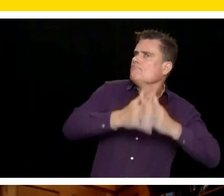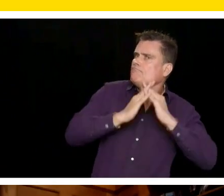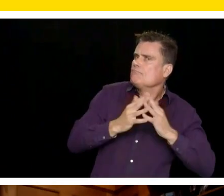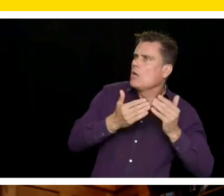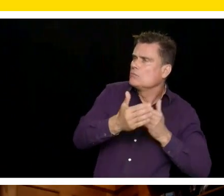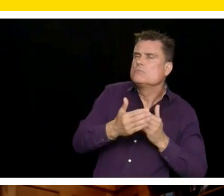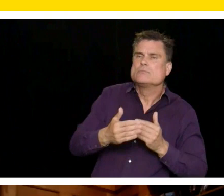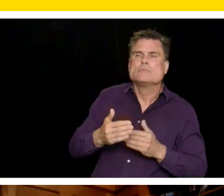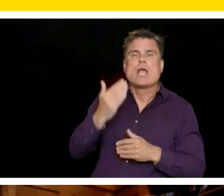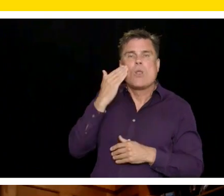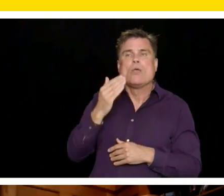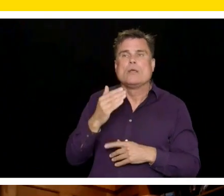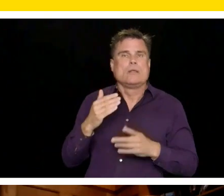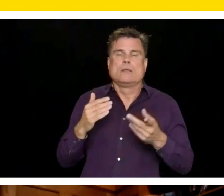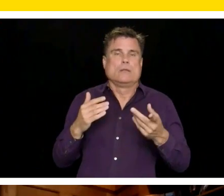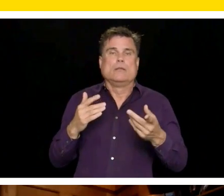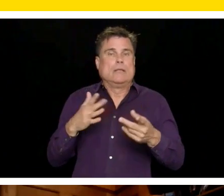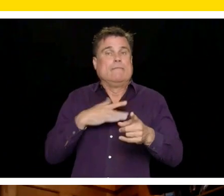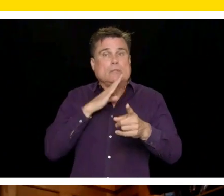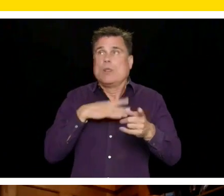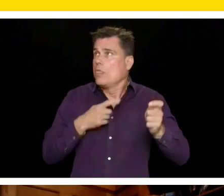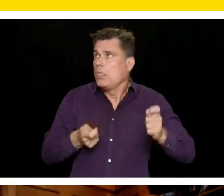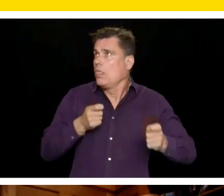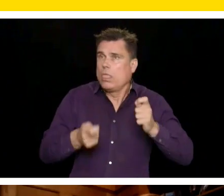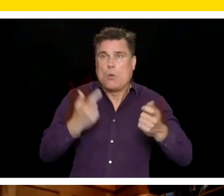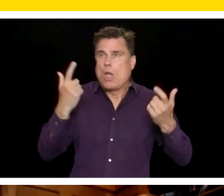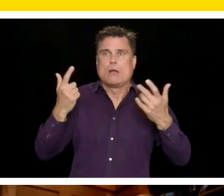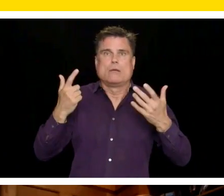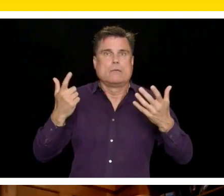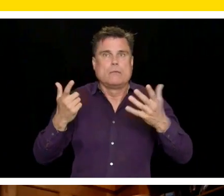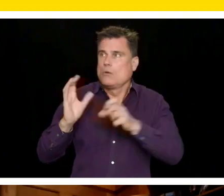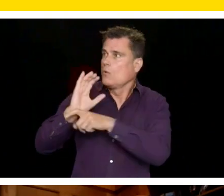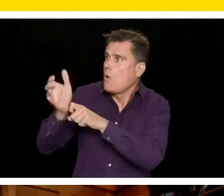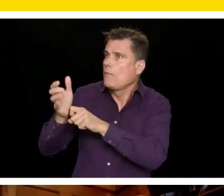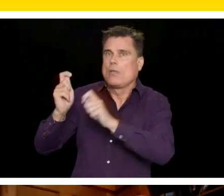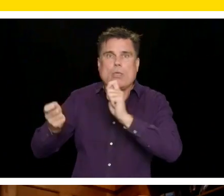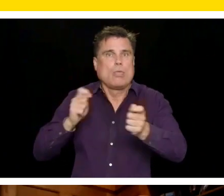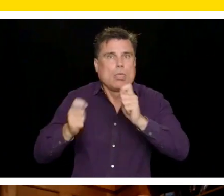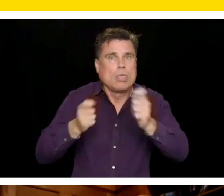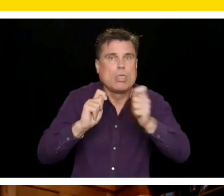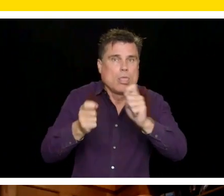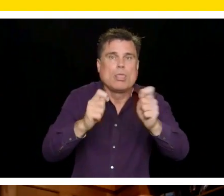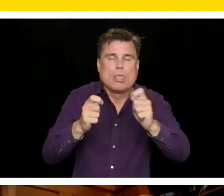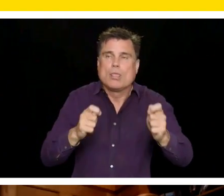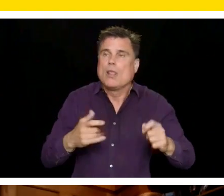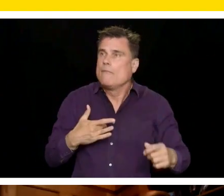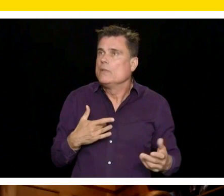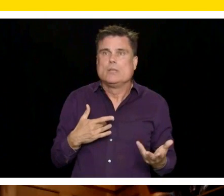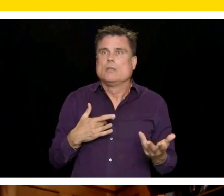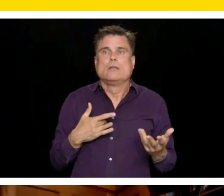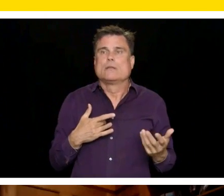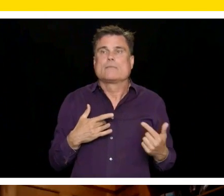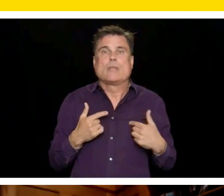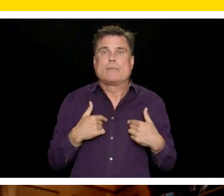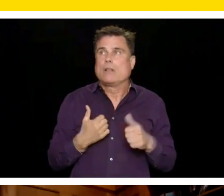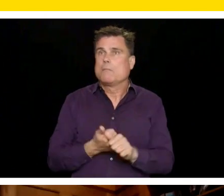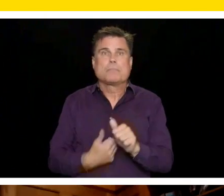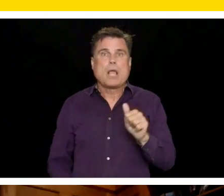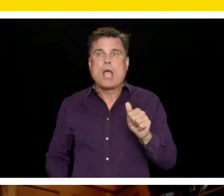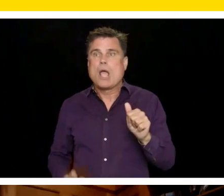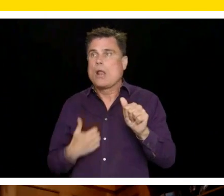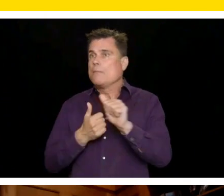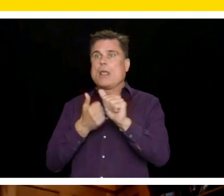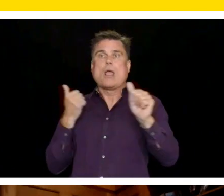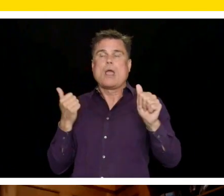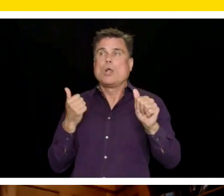Everybody is feeling what's new information today. That's how it's been going for the last 4.5 months. And as a